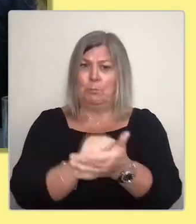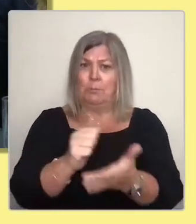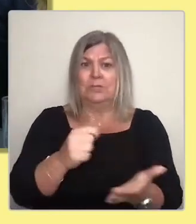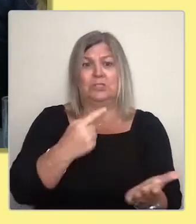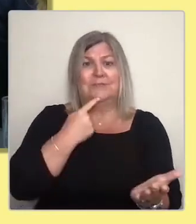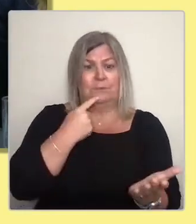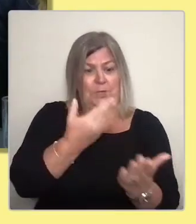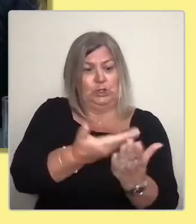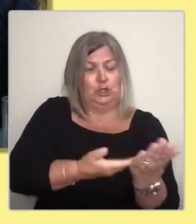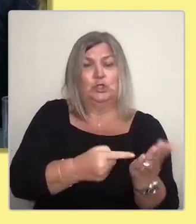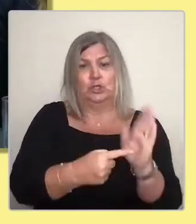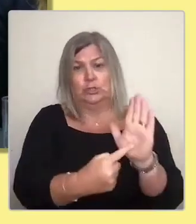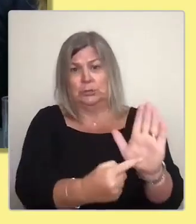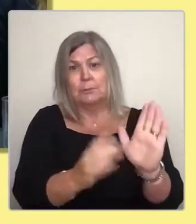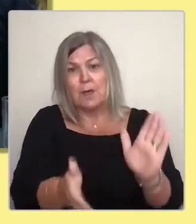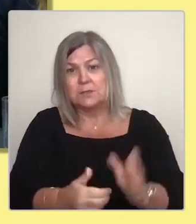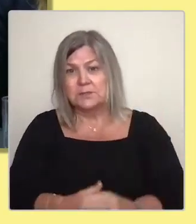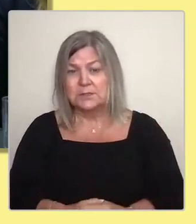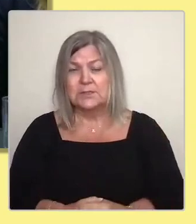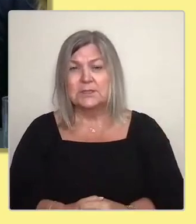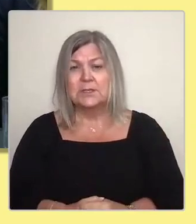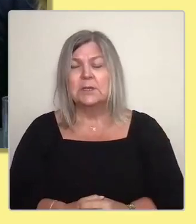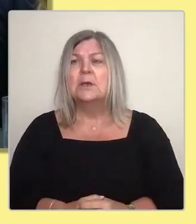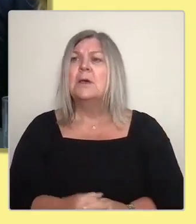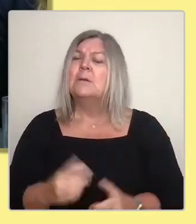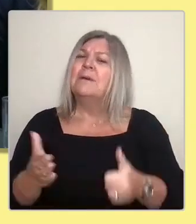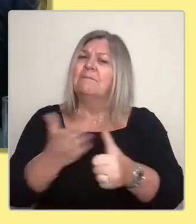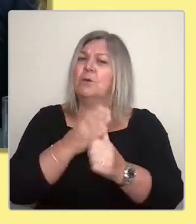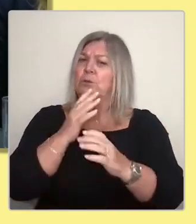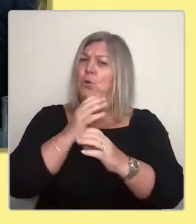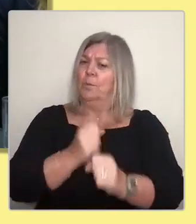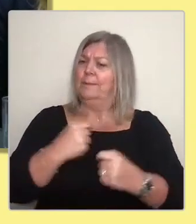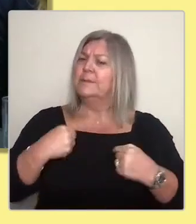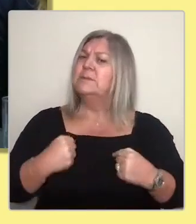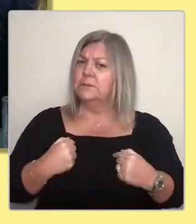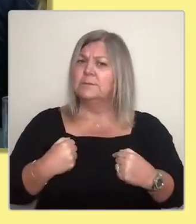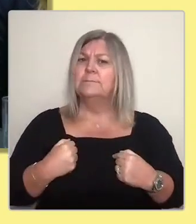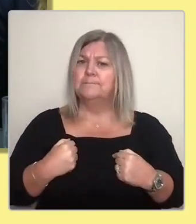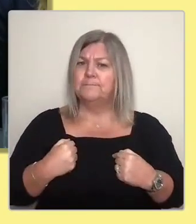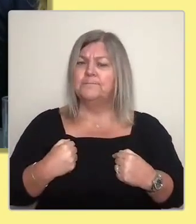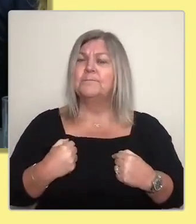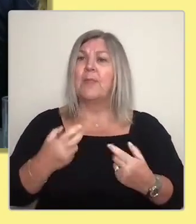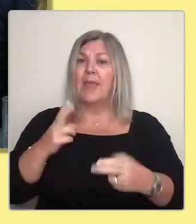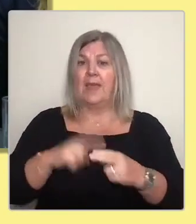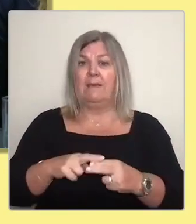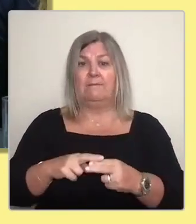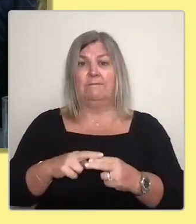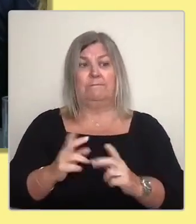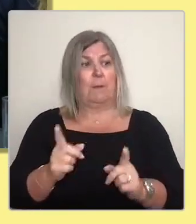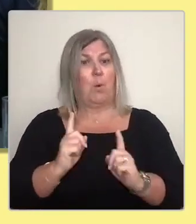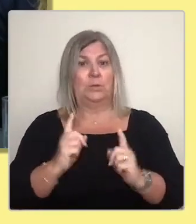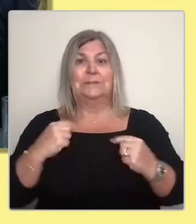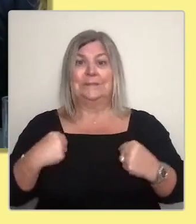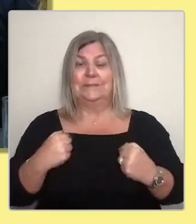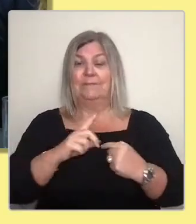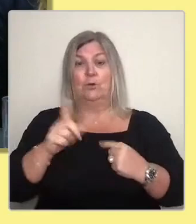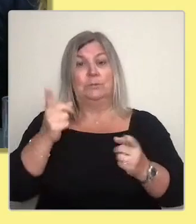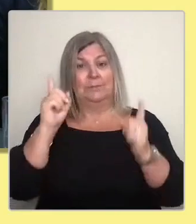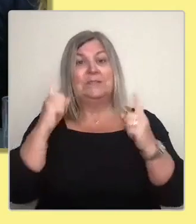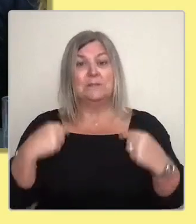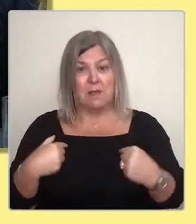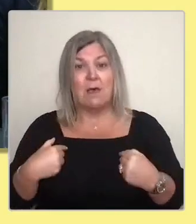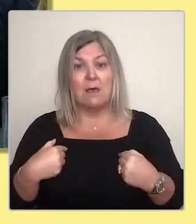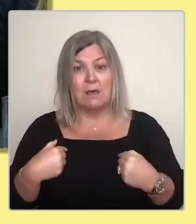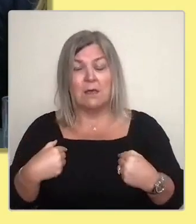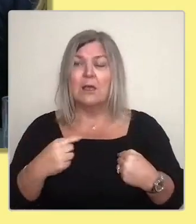I've made, it was one of the first commitments I made, was that if elected as leader, the first thing that I would do, certainly one of the